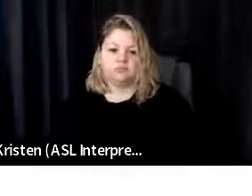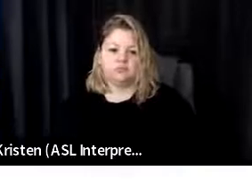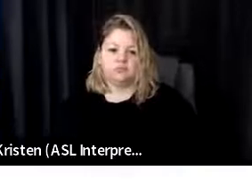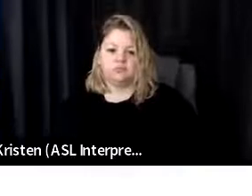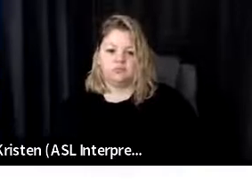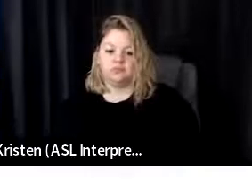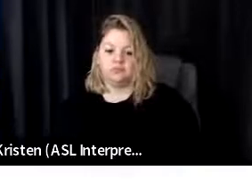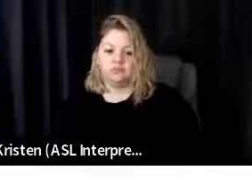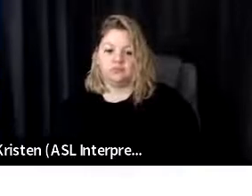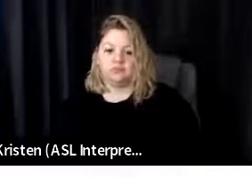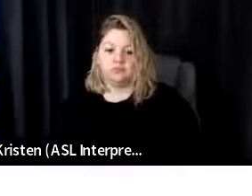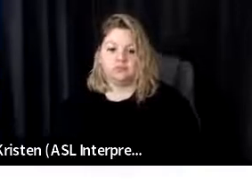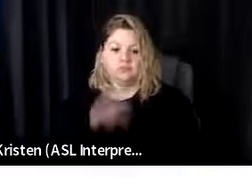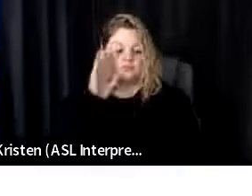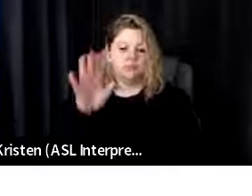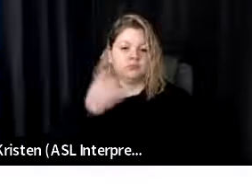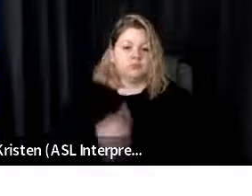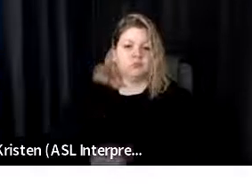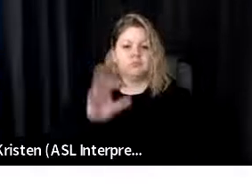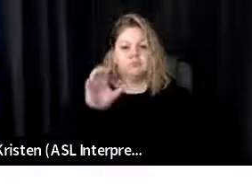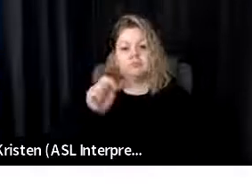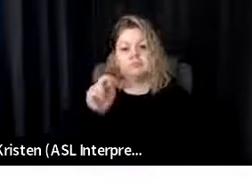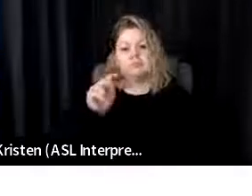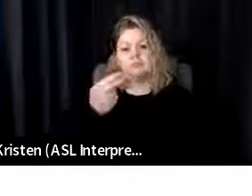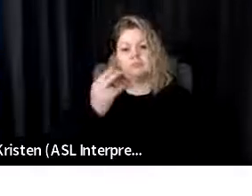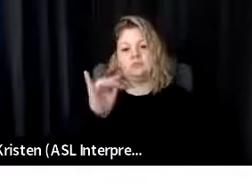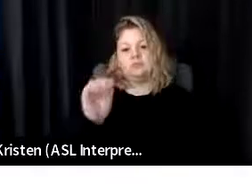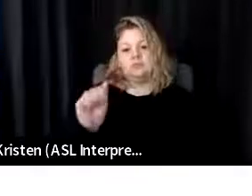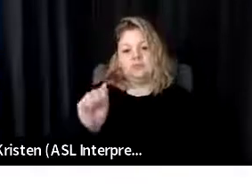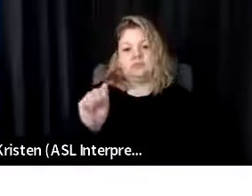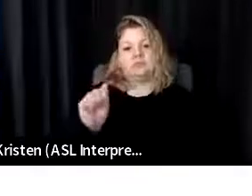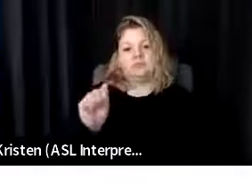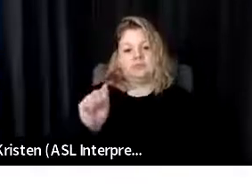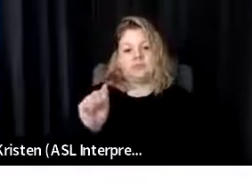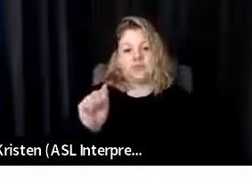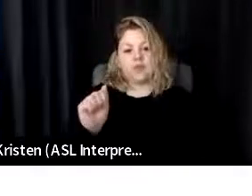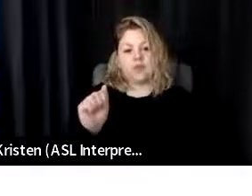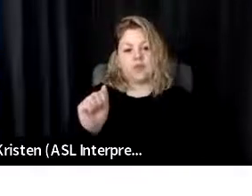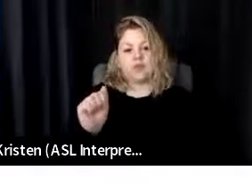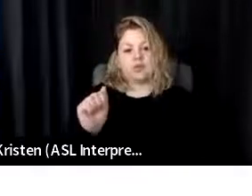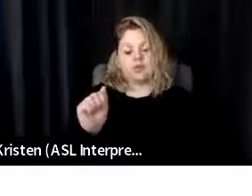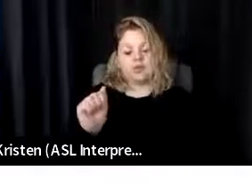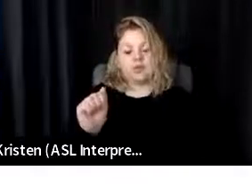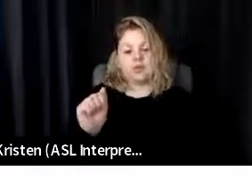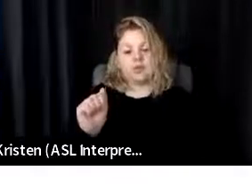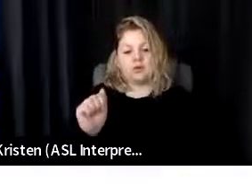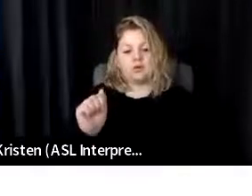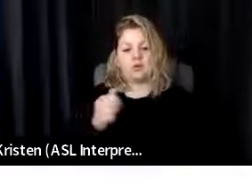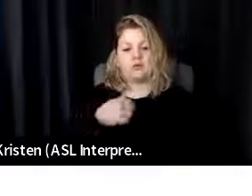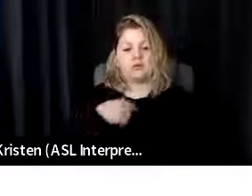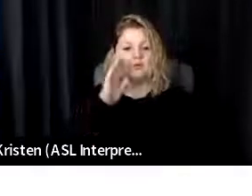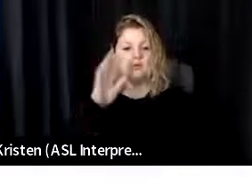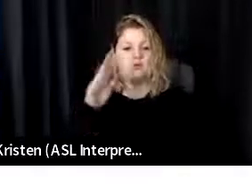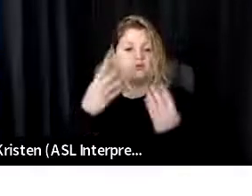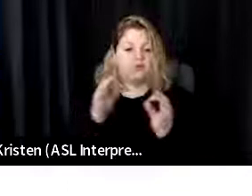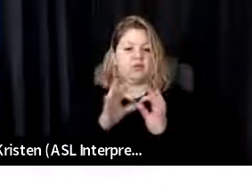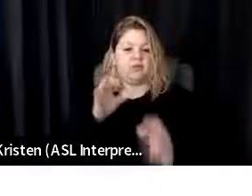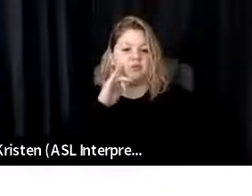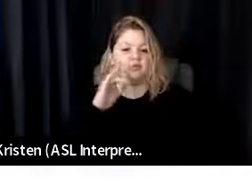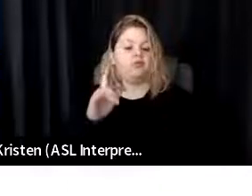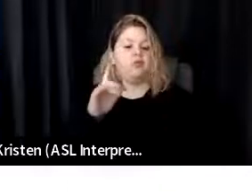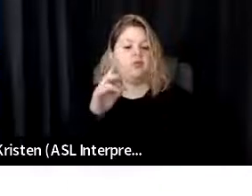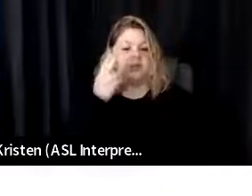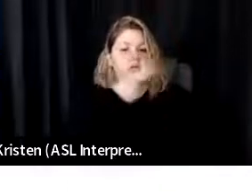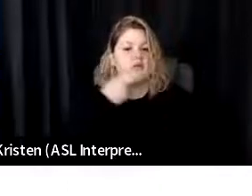Good morning. My name is Cynthia, and my colleague Sadak will be the one doing the interpretation in Haitian Creole. I'm